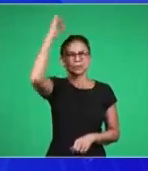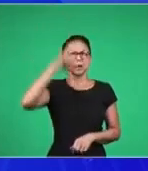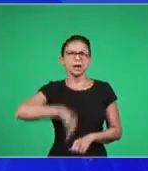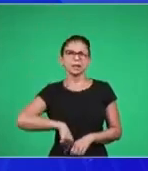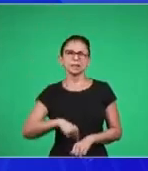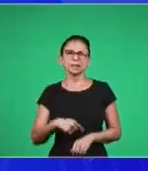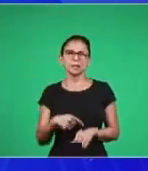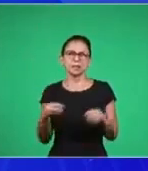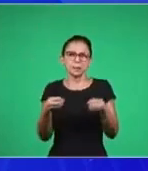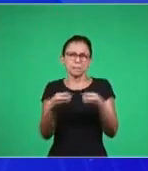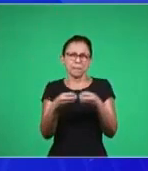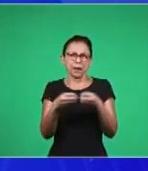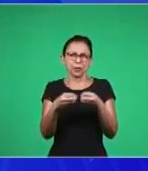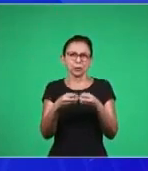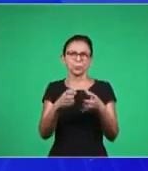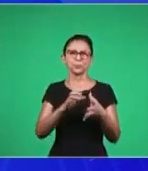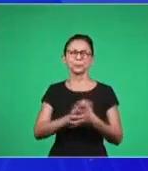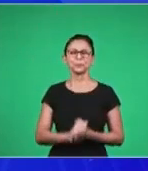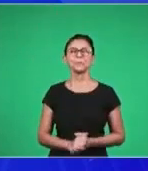Santo.